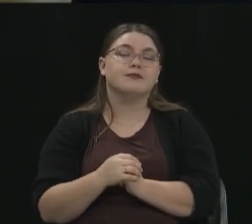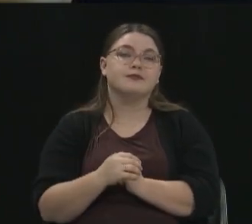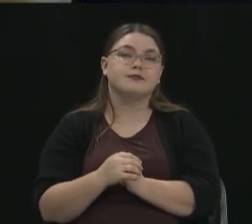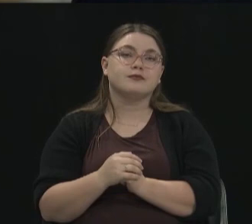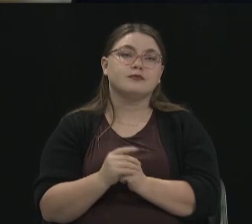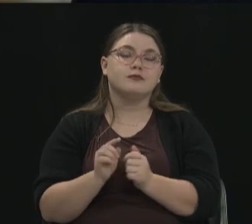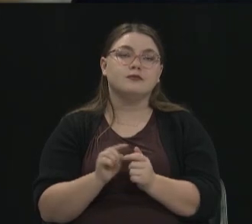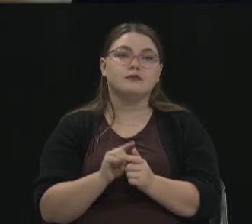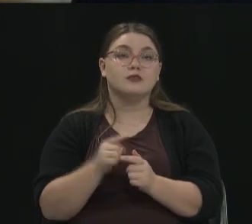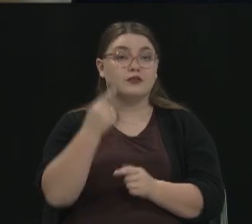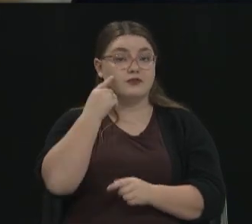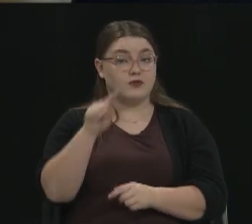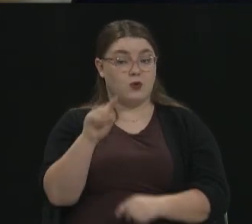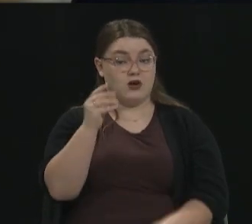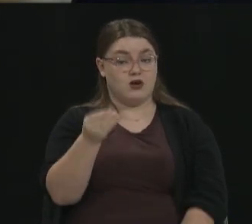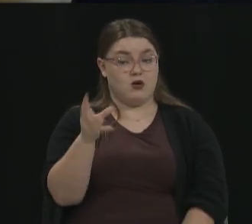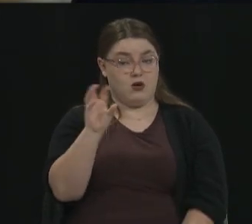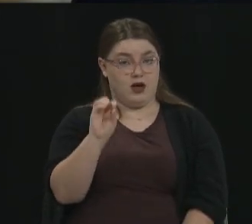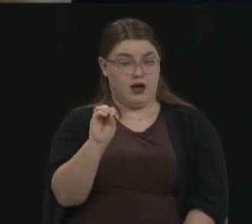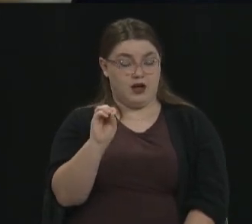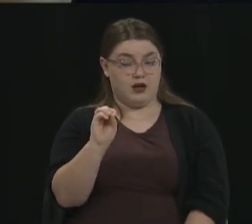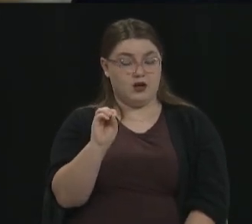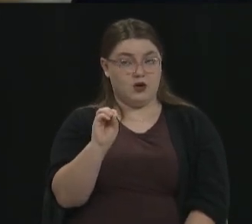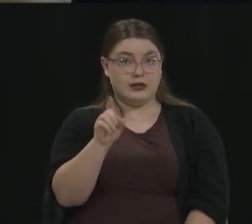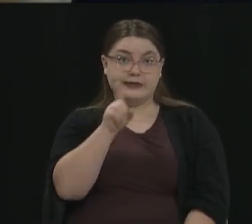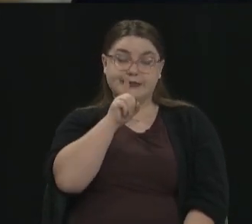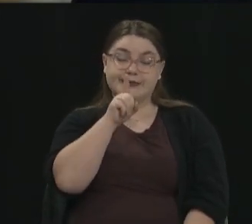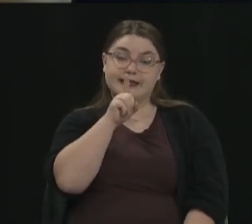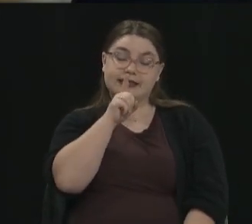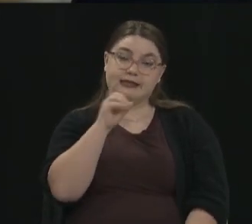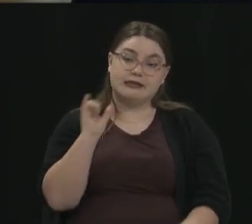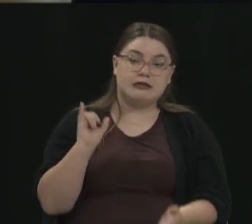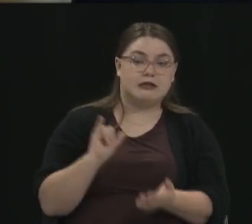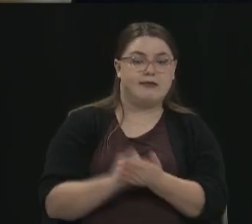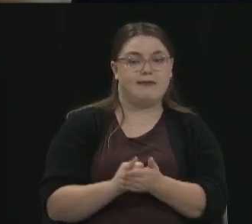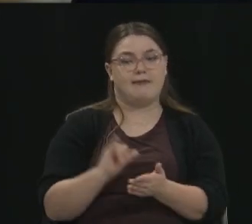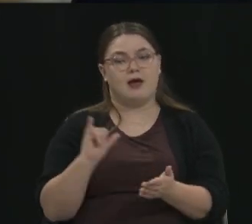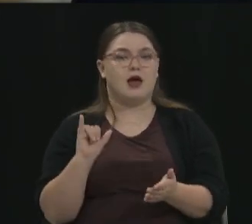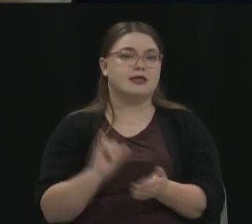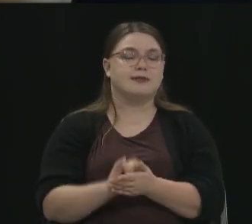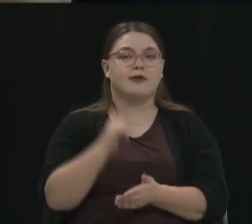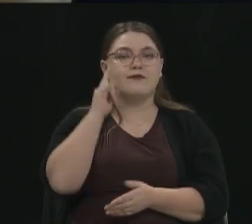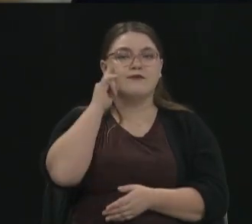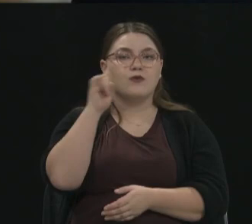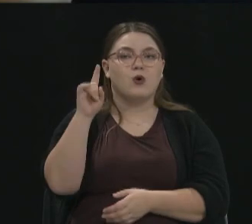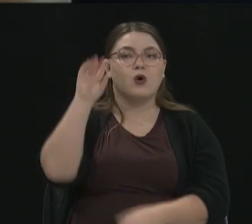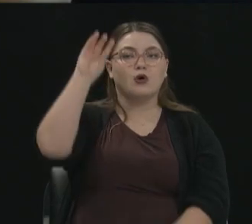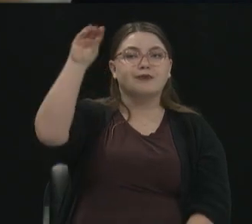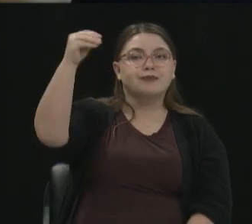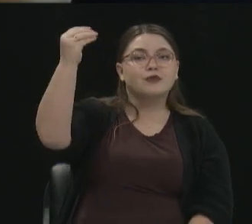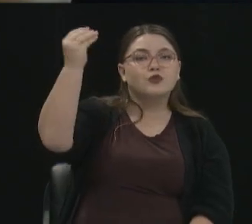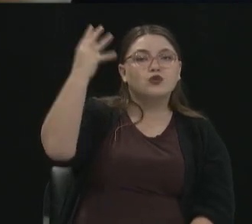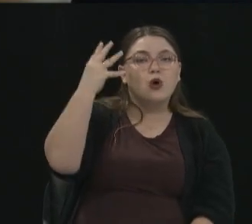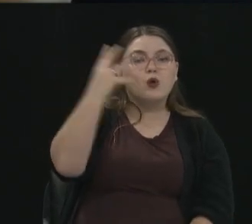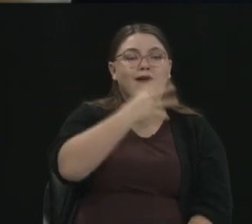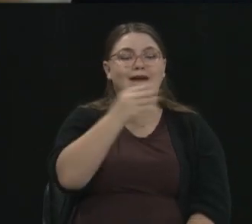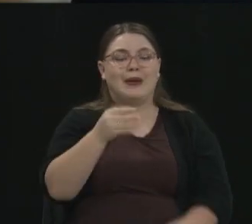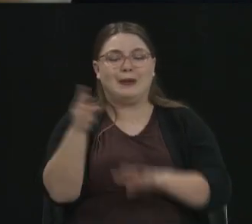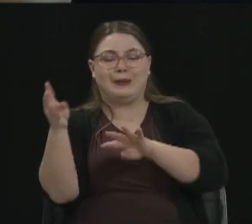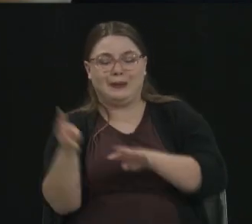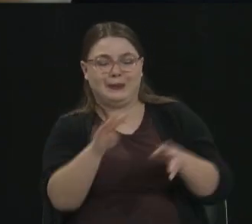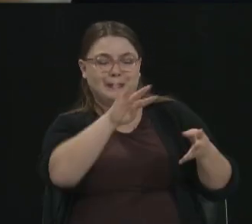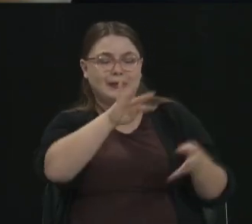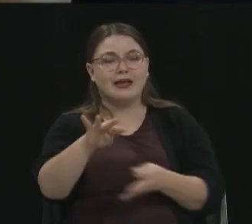fact that Ohio is making it very hard for solar and wind energy, but not